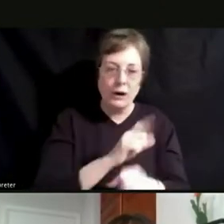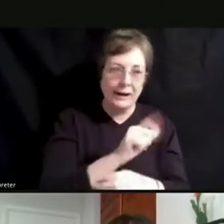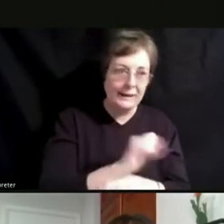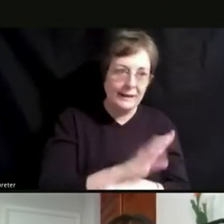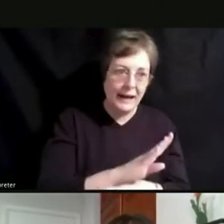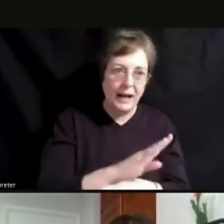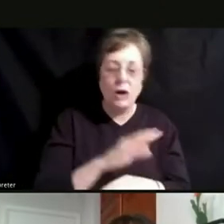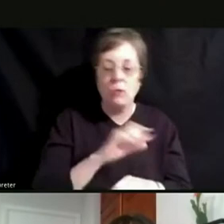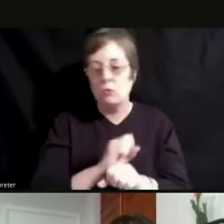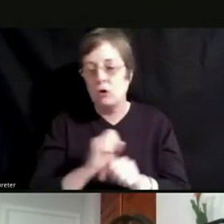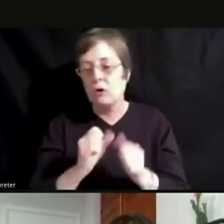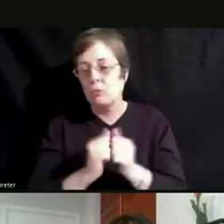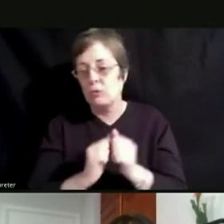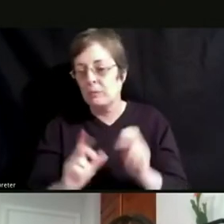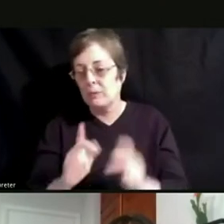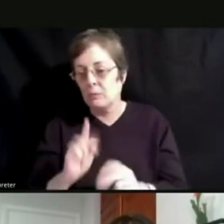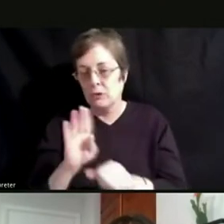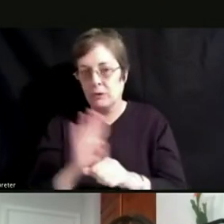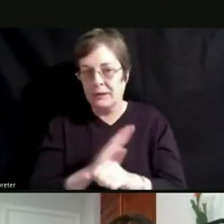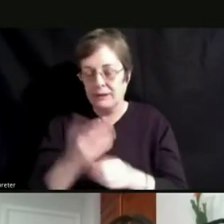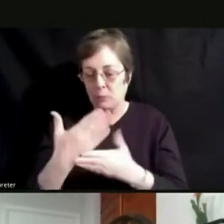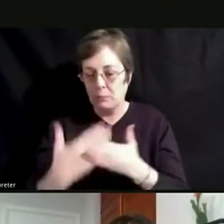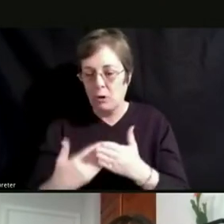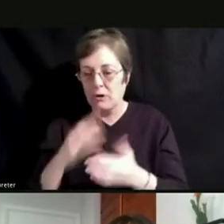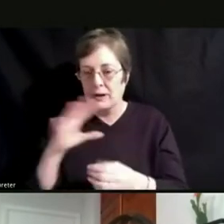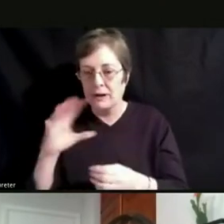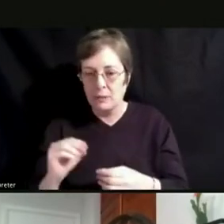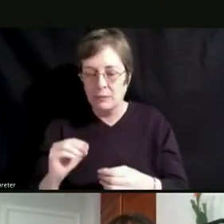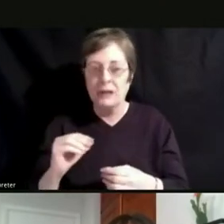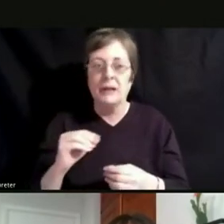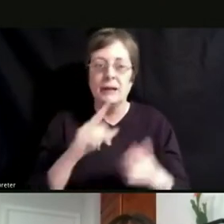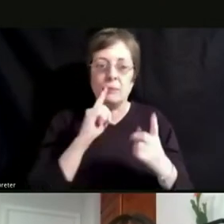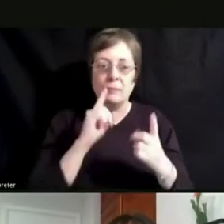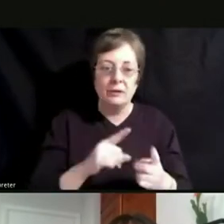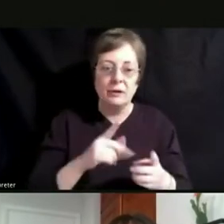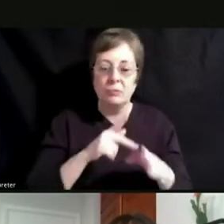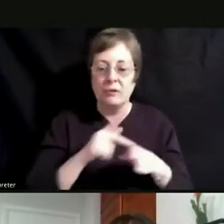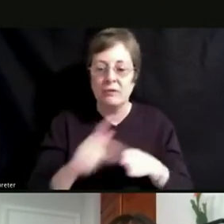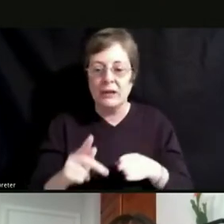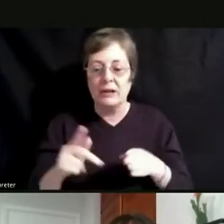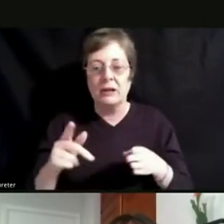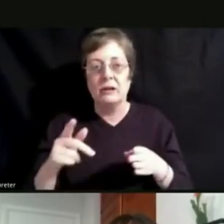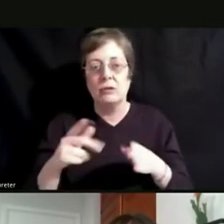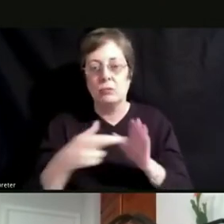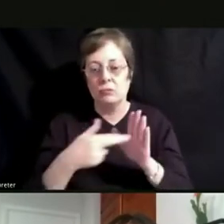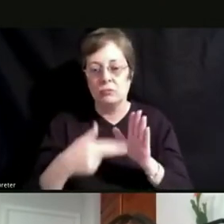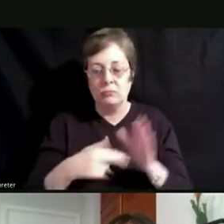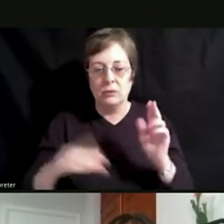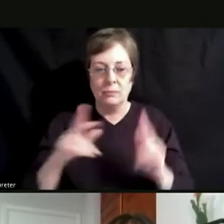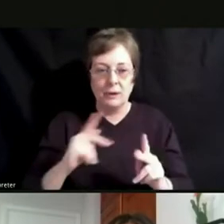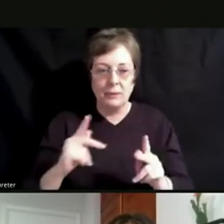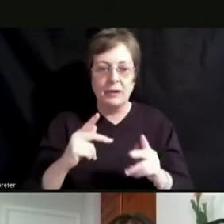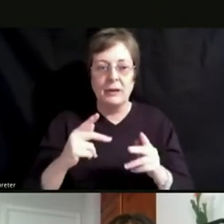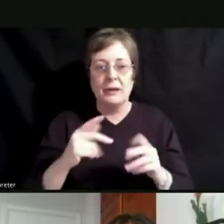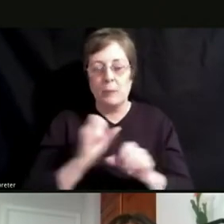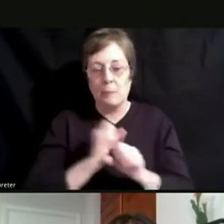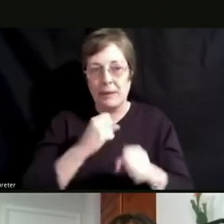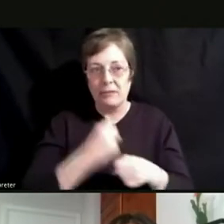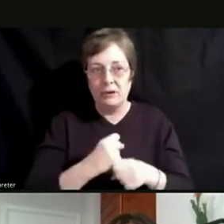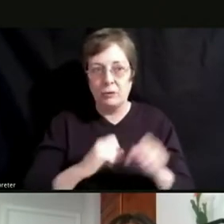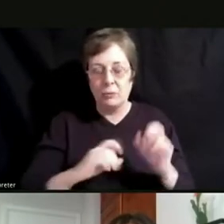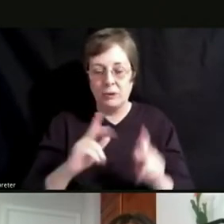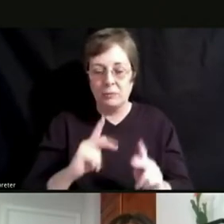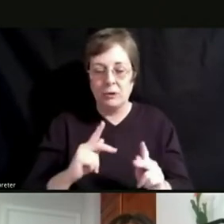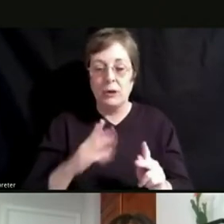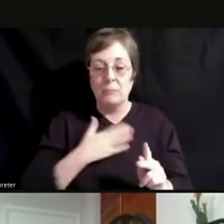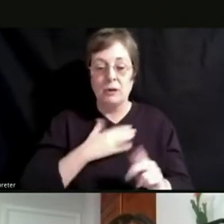on the business side of the company, clinicians, professions, regulatory people, manufacturing personnel, in the job that I hold now, I get to work with them